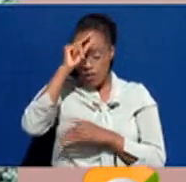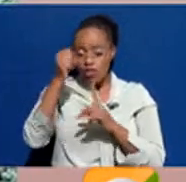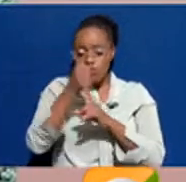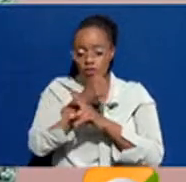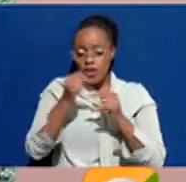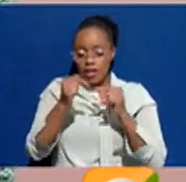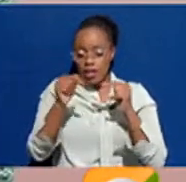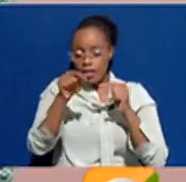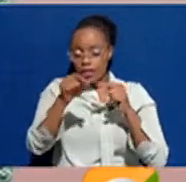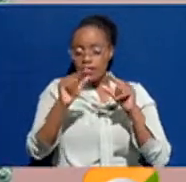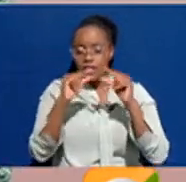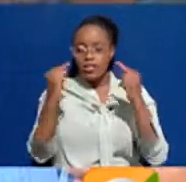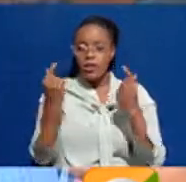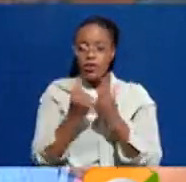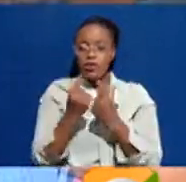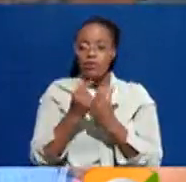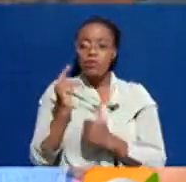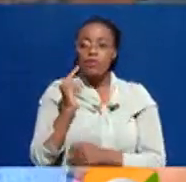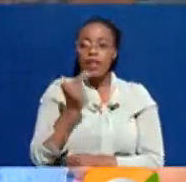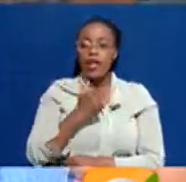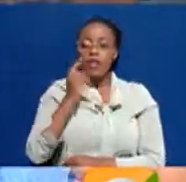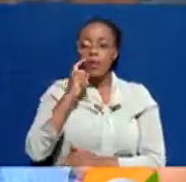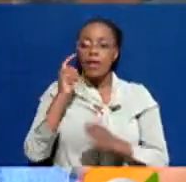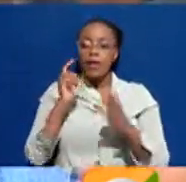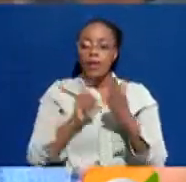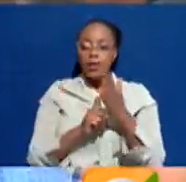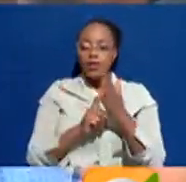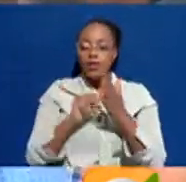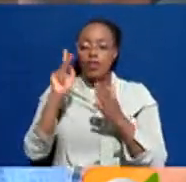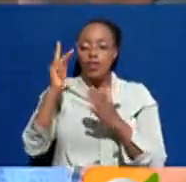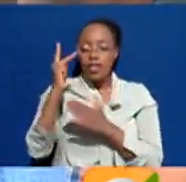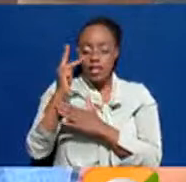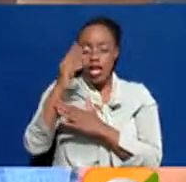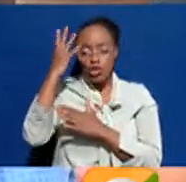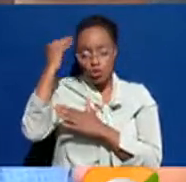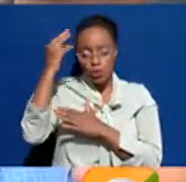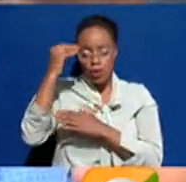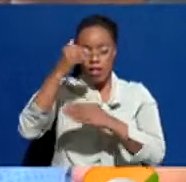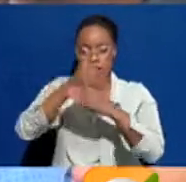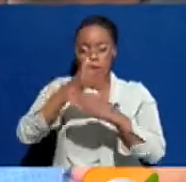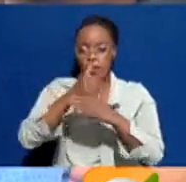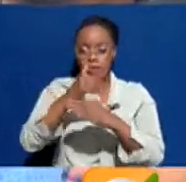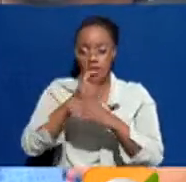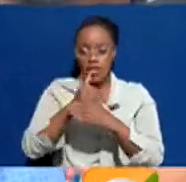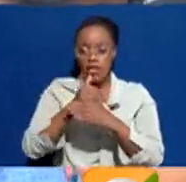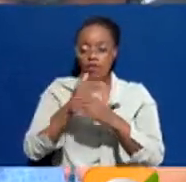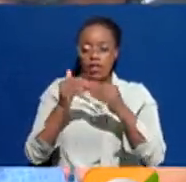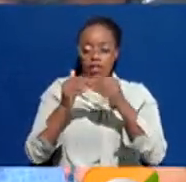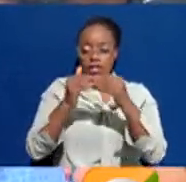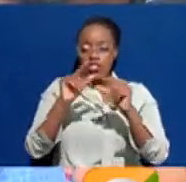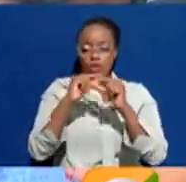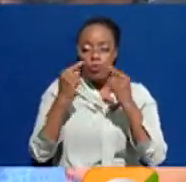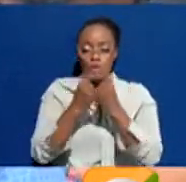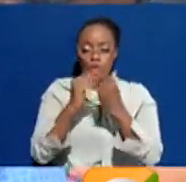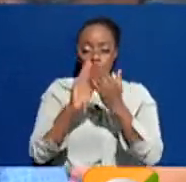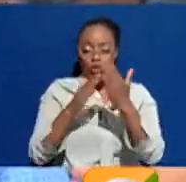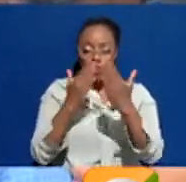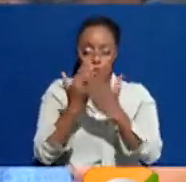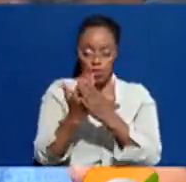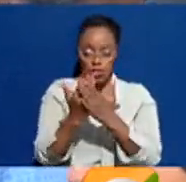the group. We acknowledge the Kenya-Somalia borderline community leadership group's proposal